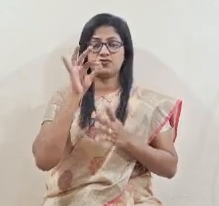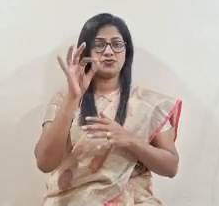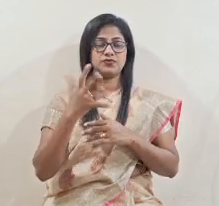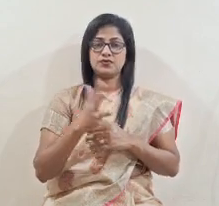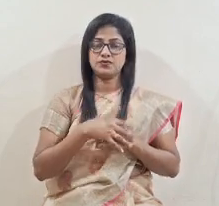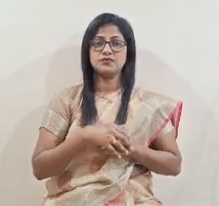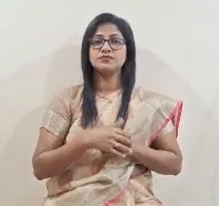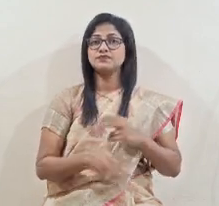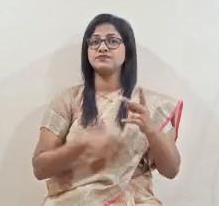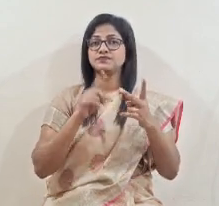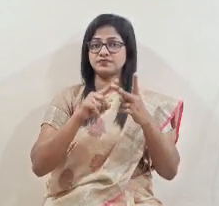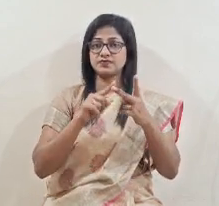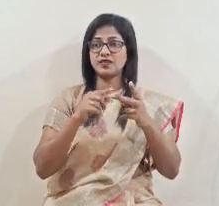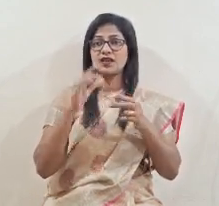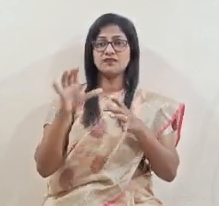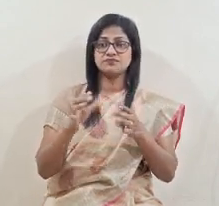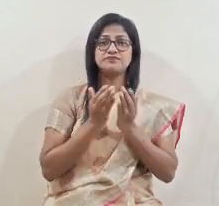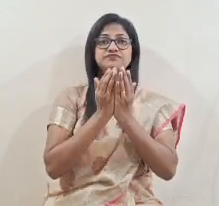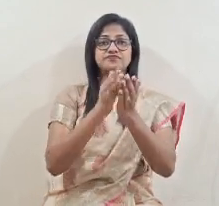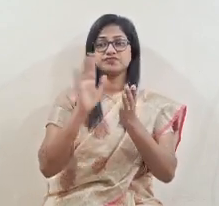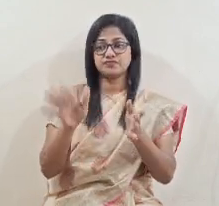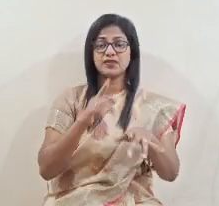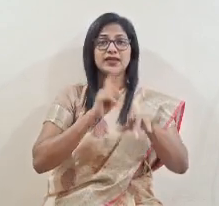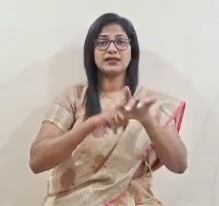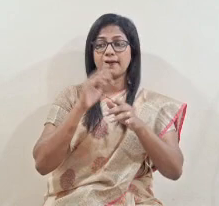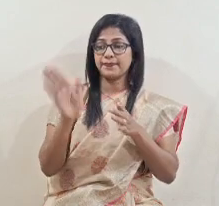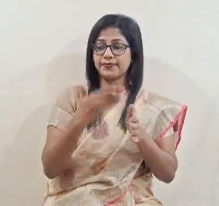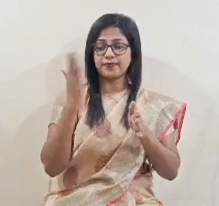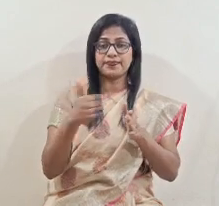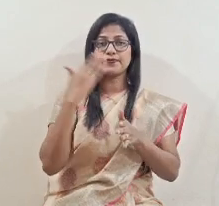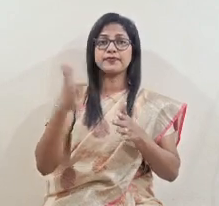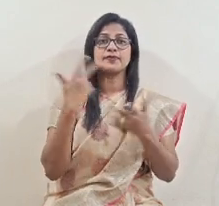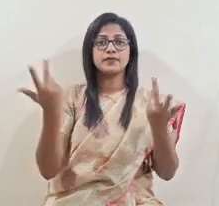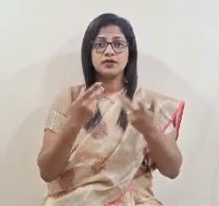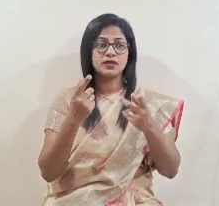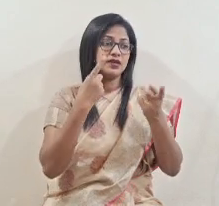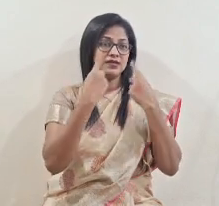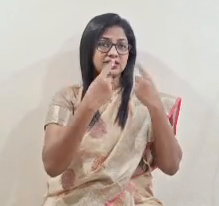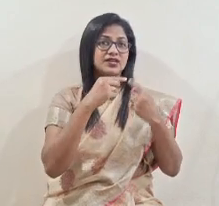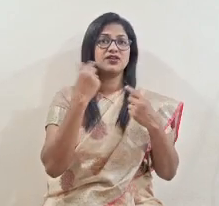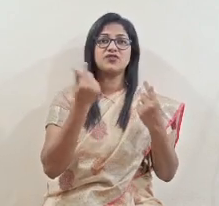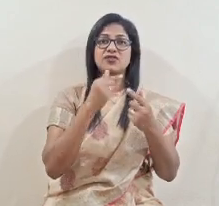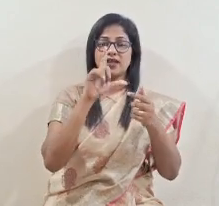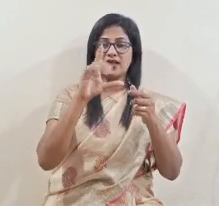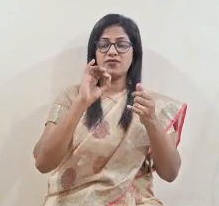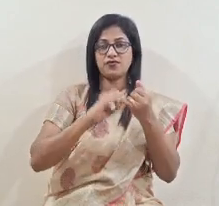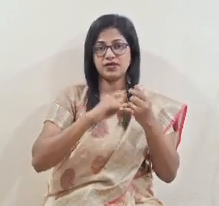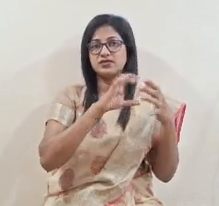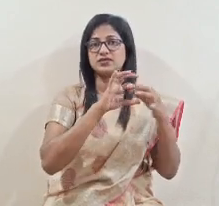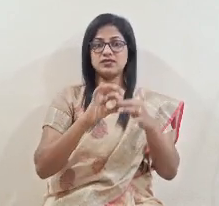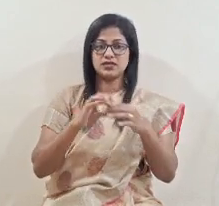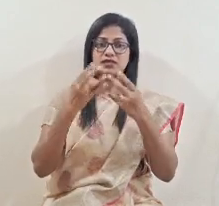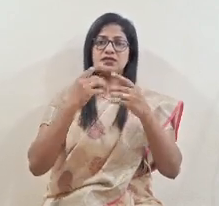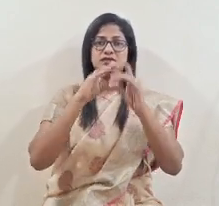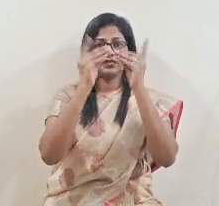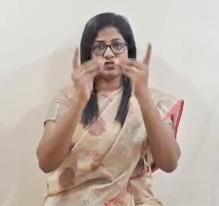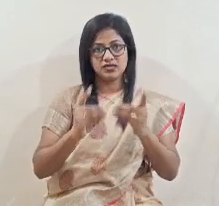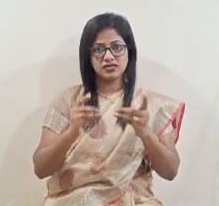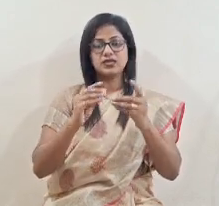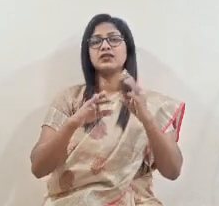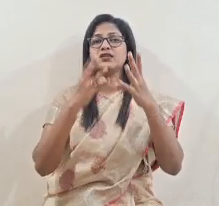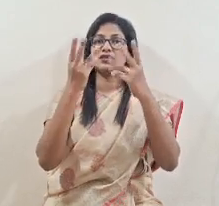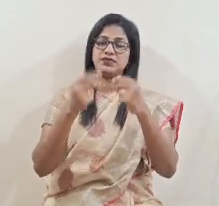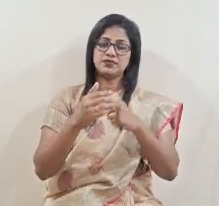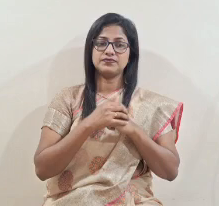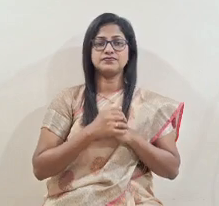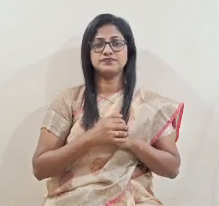transportation. Second will be frequency. User satisfaction with the current frequency will be studied, based on which the LOS will be designed